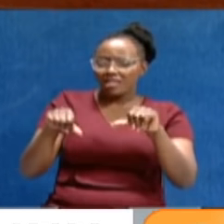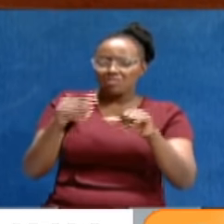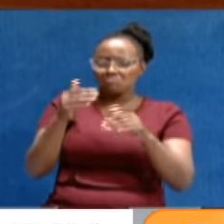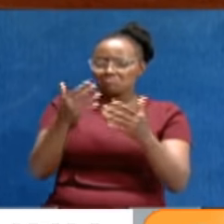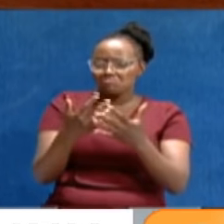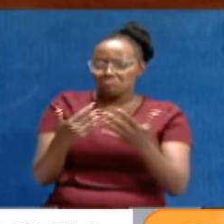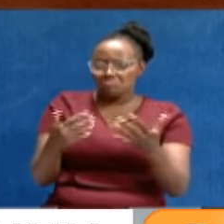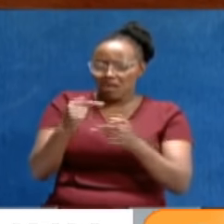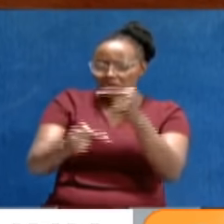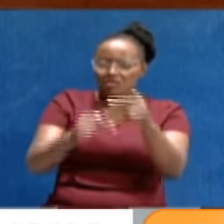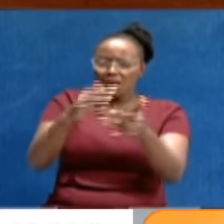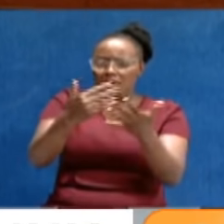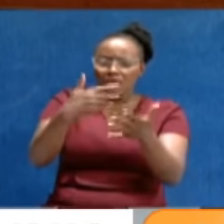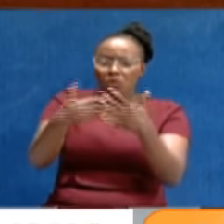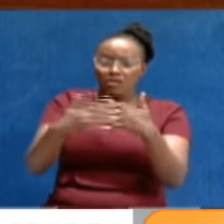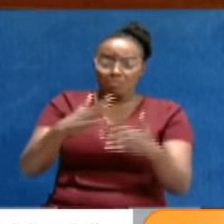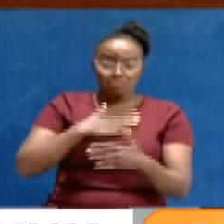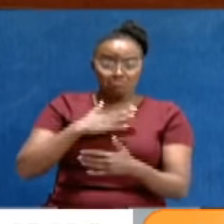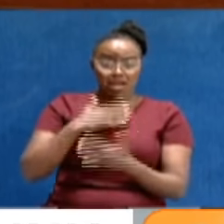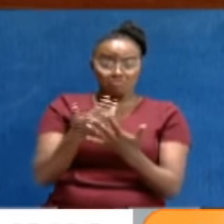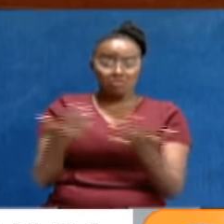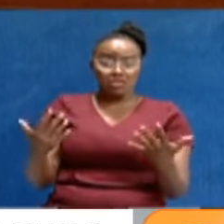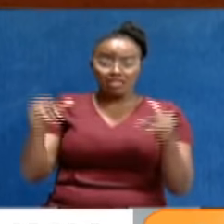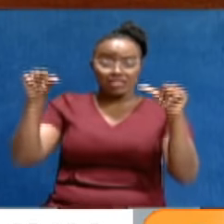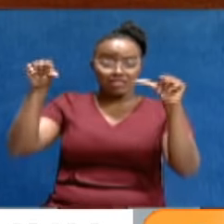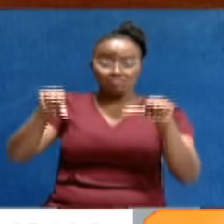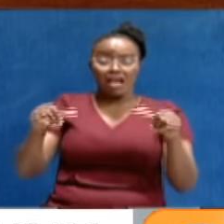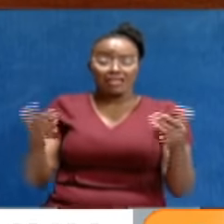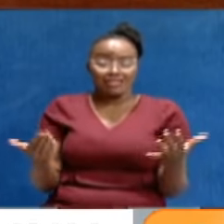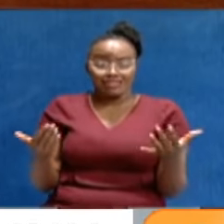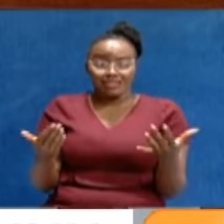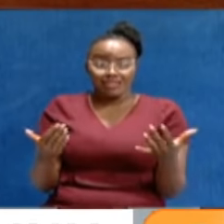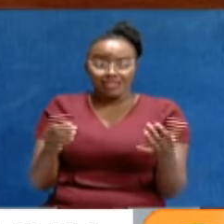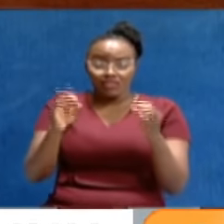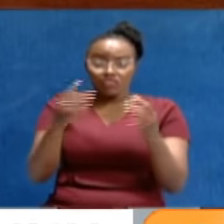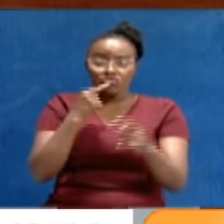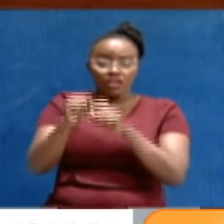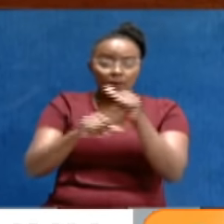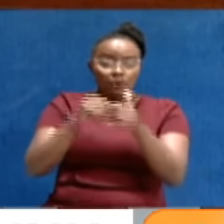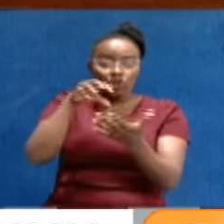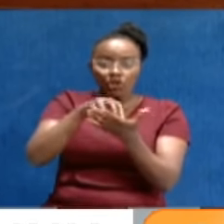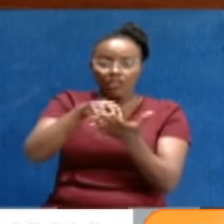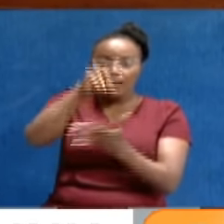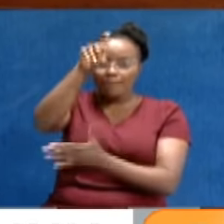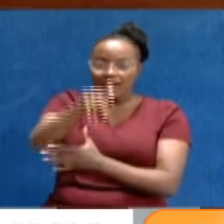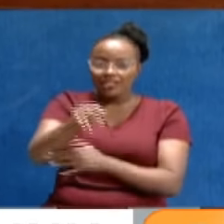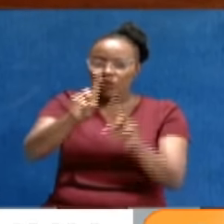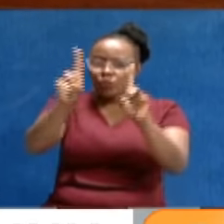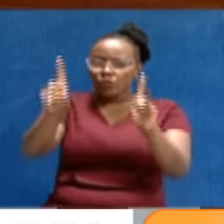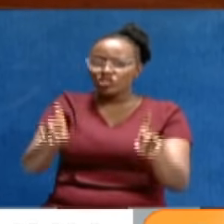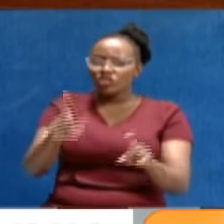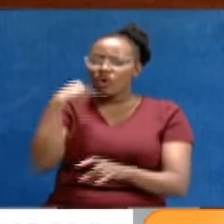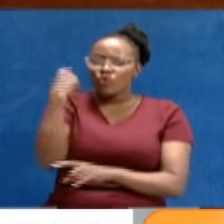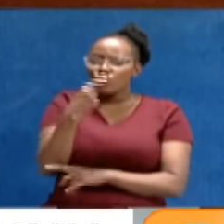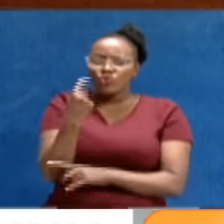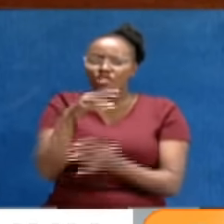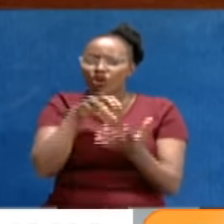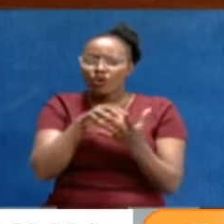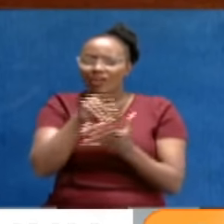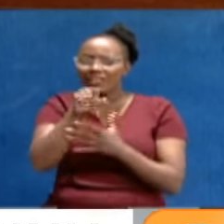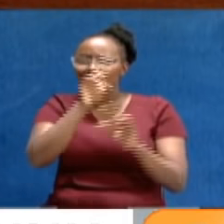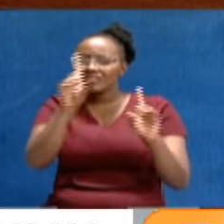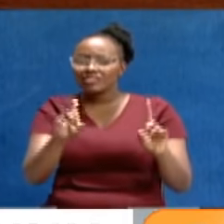product may also be your product, not my product. And you know, if you are talking about content, you must also question whose content